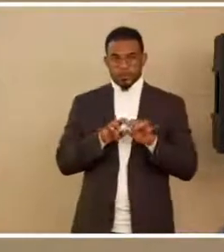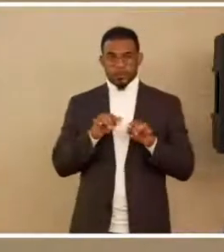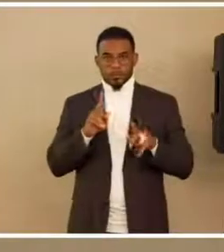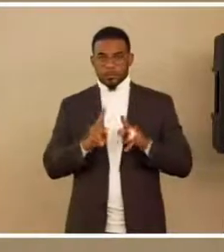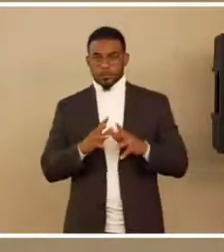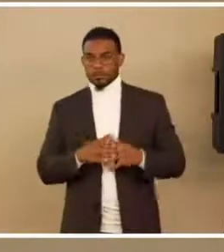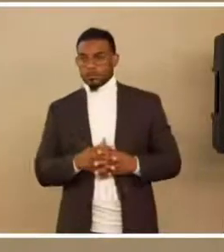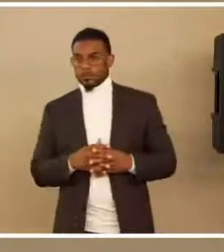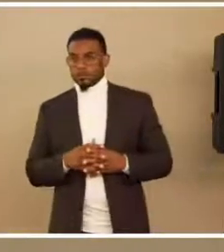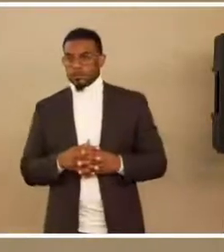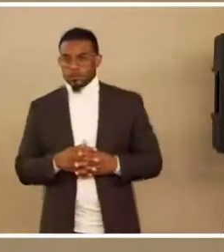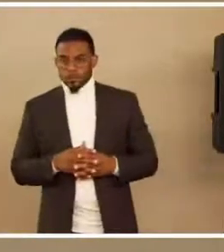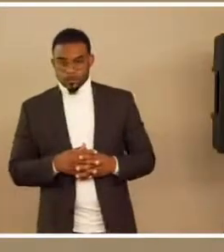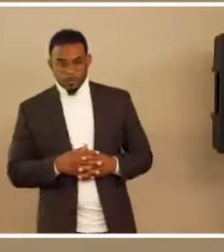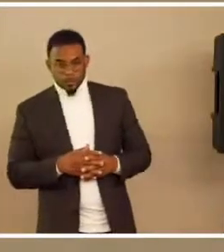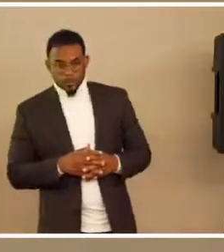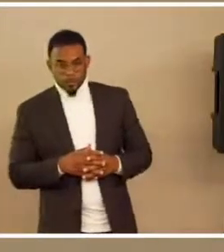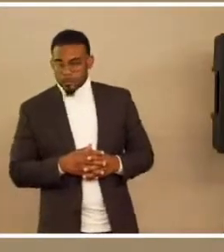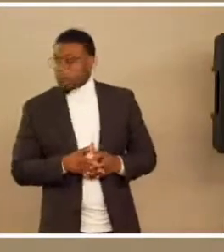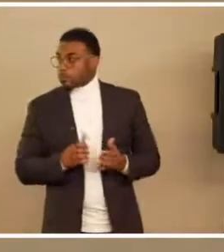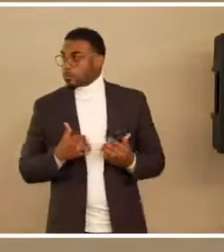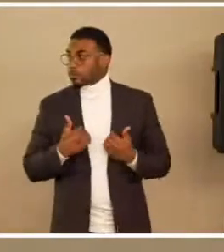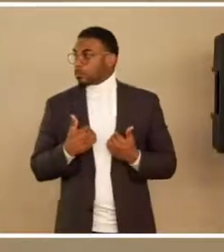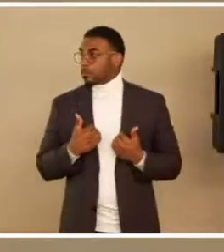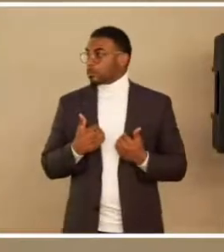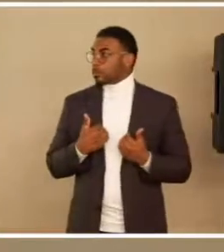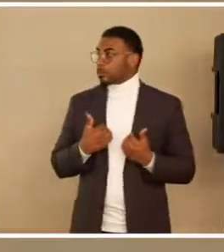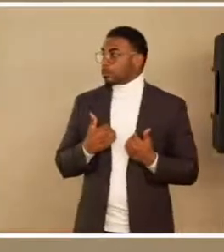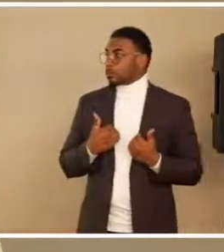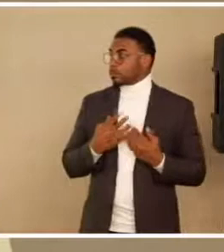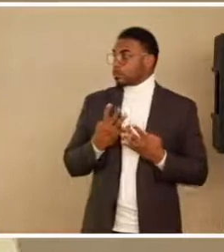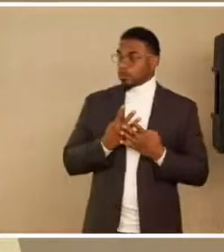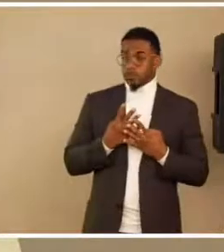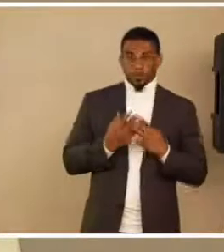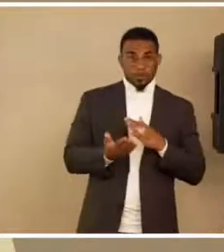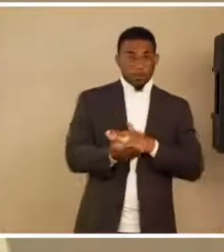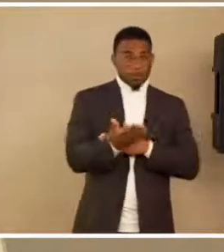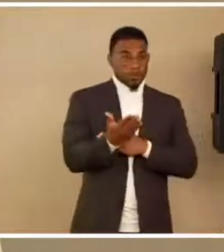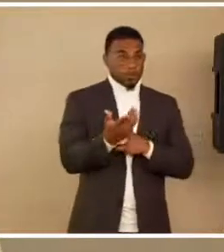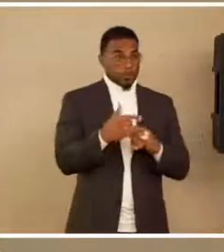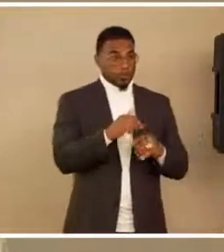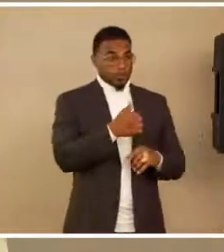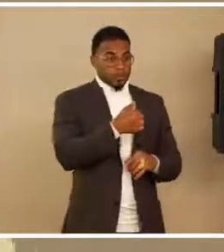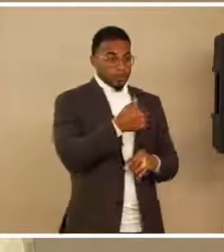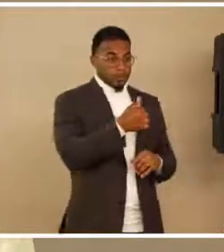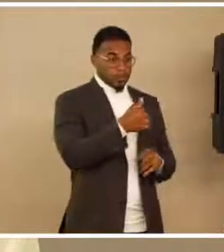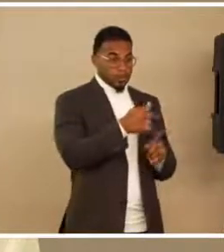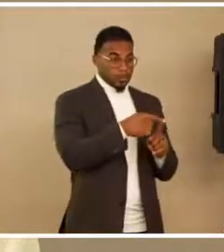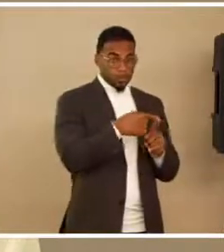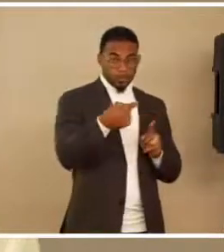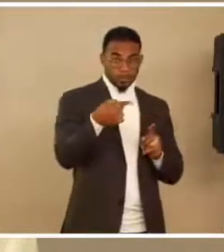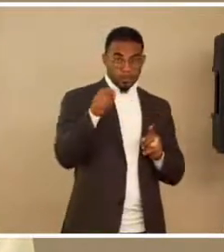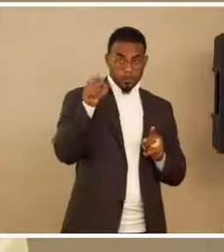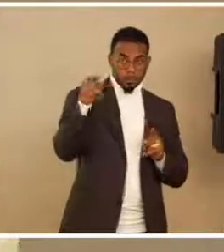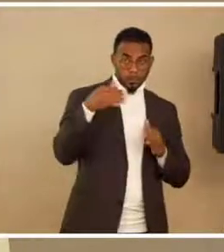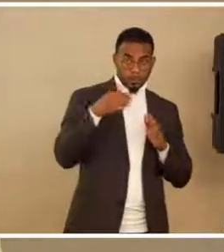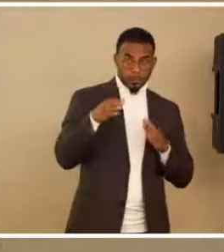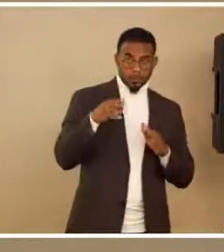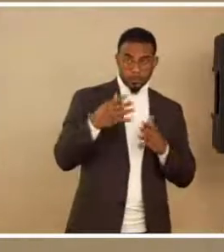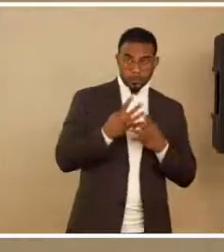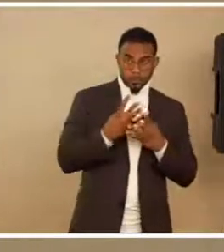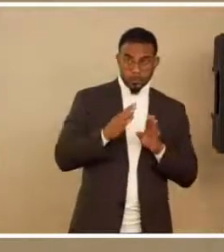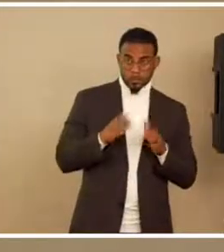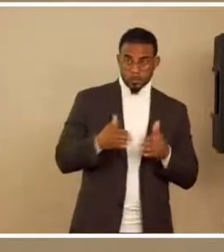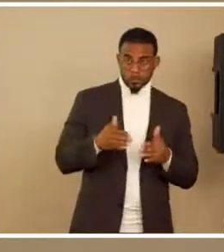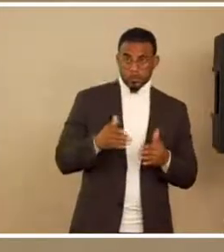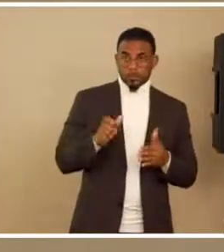important to people. We have a screening in the morning from 10 o'clock, right across the hall is a